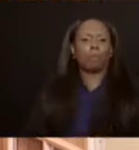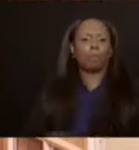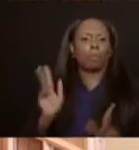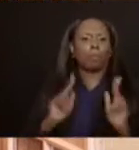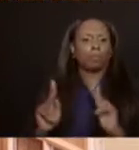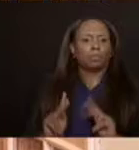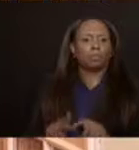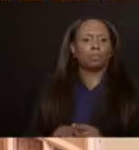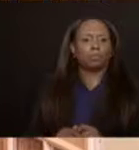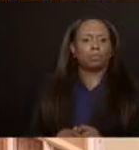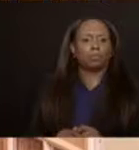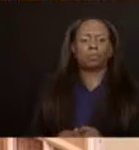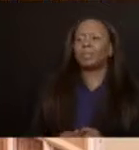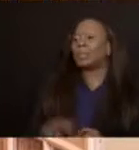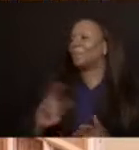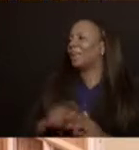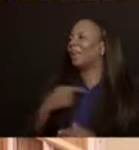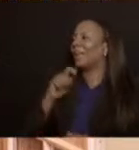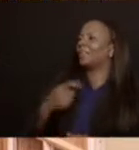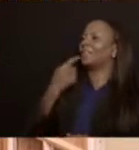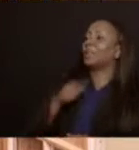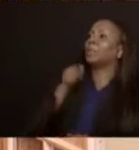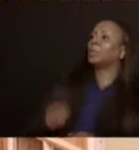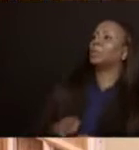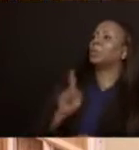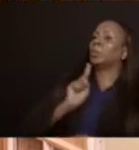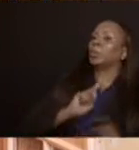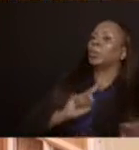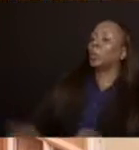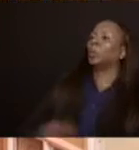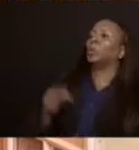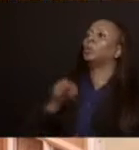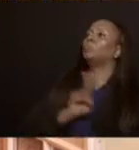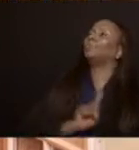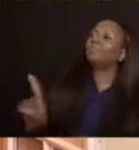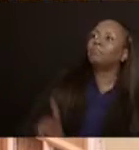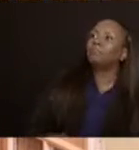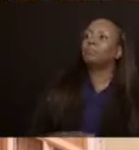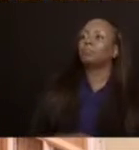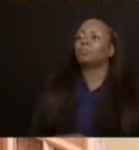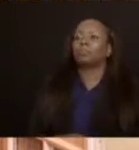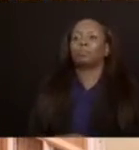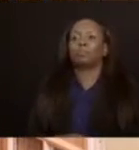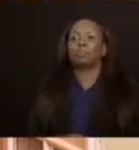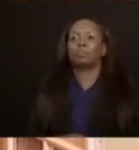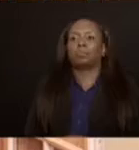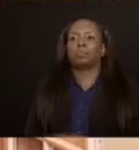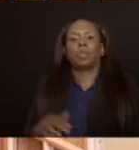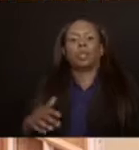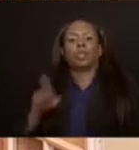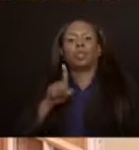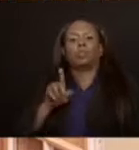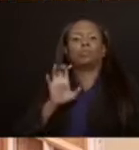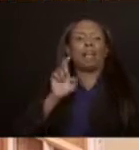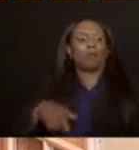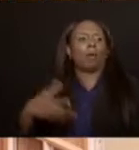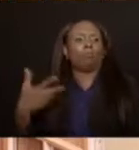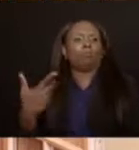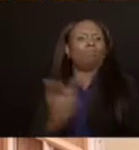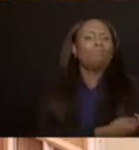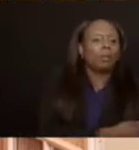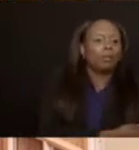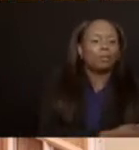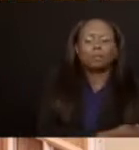have to tell you, or we have to tell you, that somebody needs to put something in your body. We accept that. That is difficult, especially